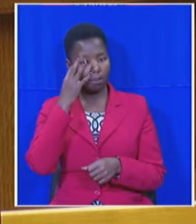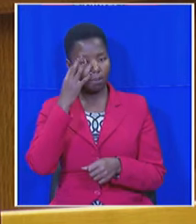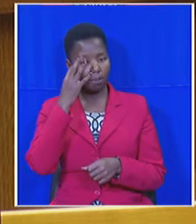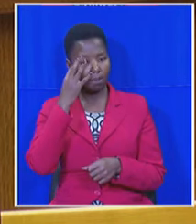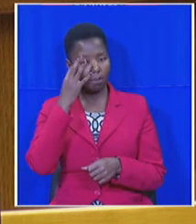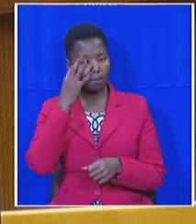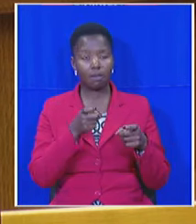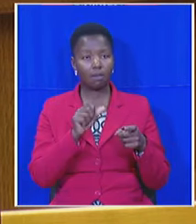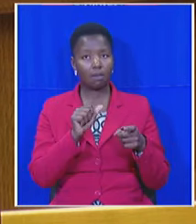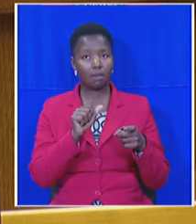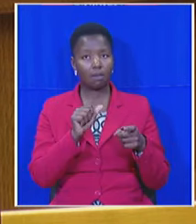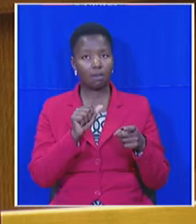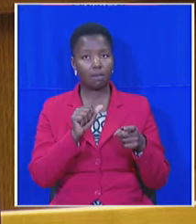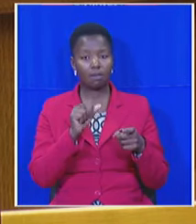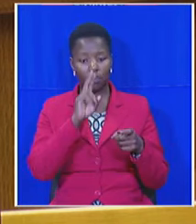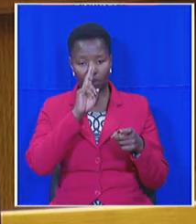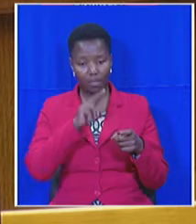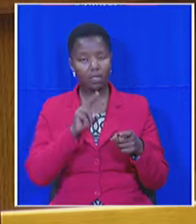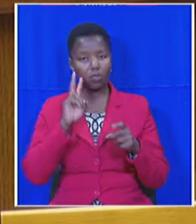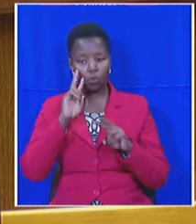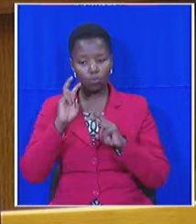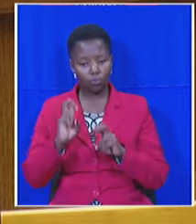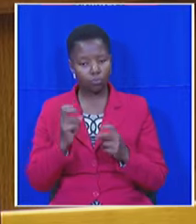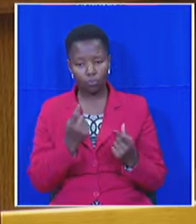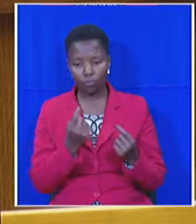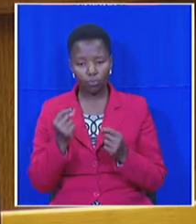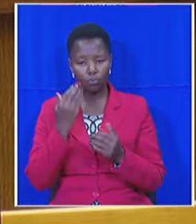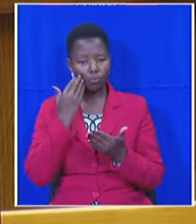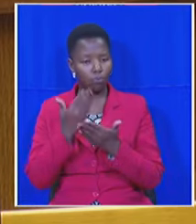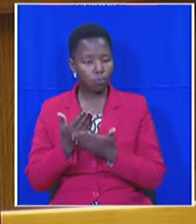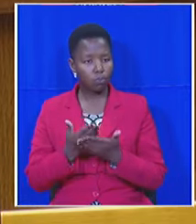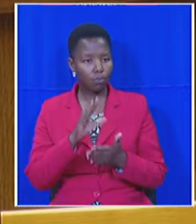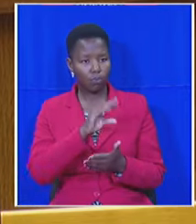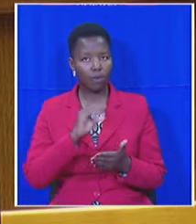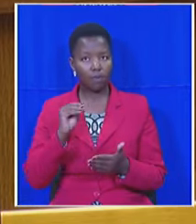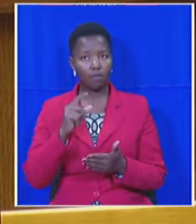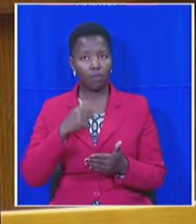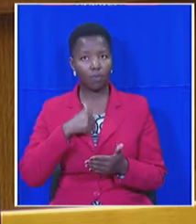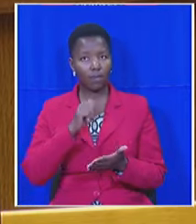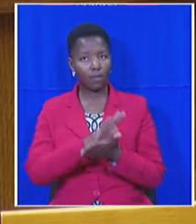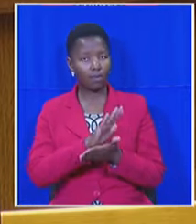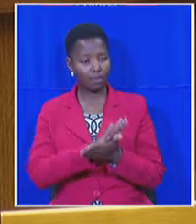the data. So singukhongolose sithi siyabonga bandla kusho ukuthi sekhona uguquko ngoba besidinga nina siyabonga.